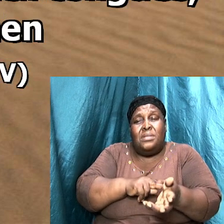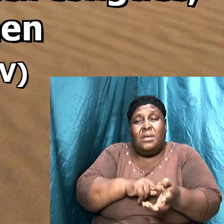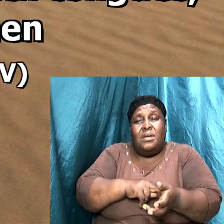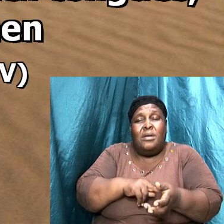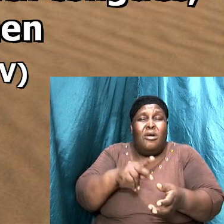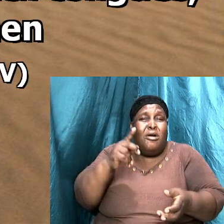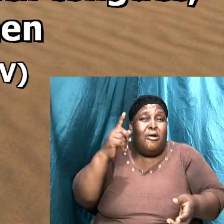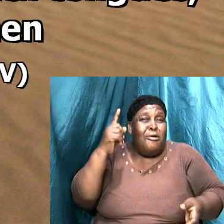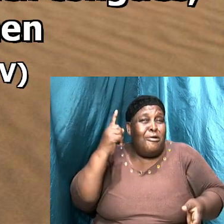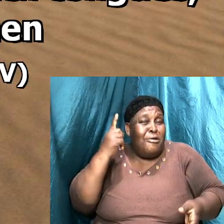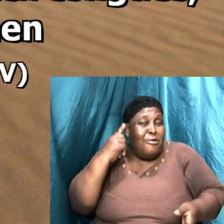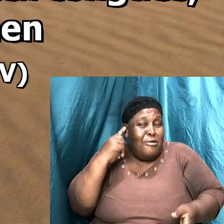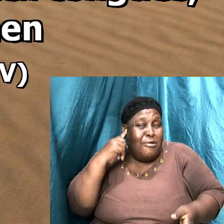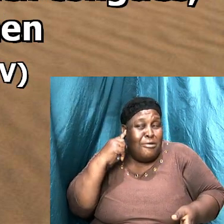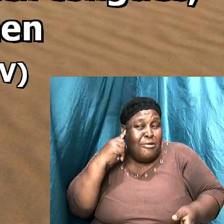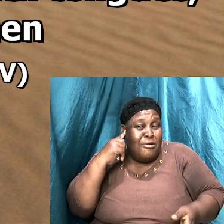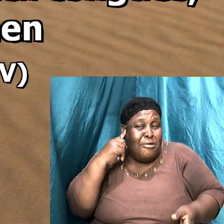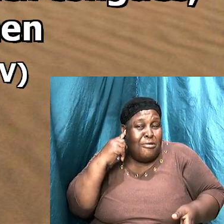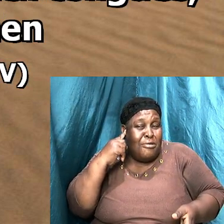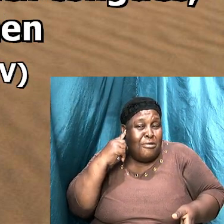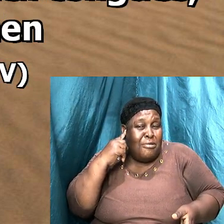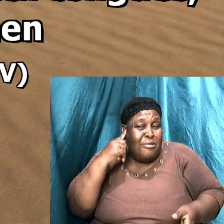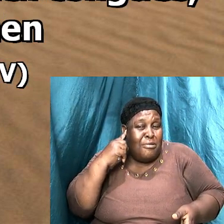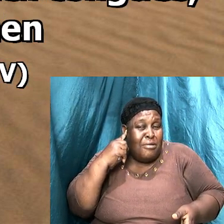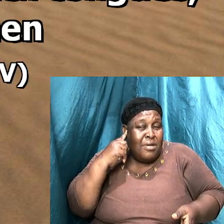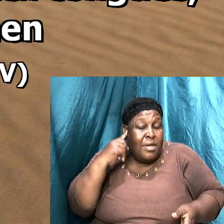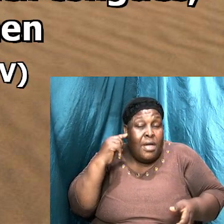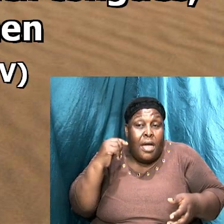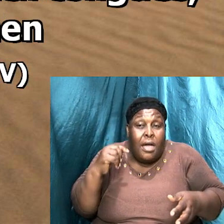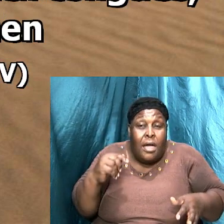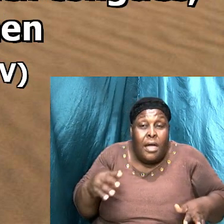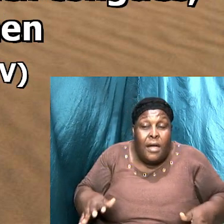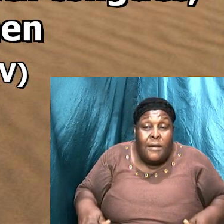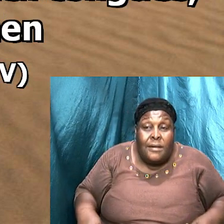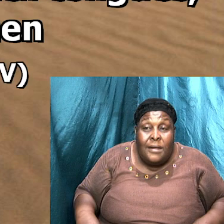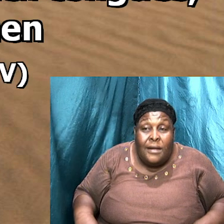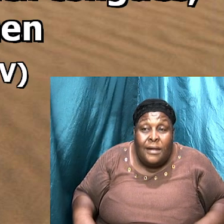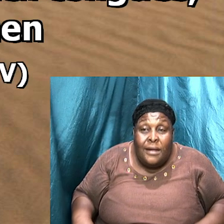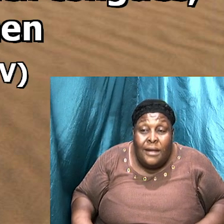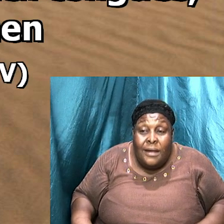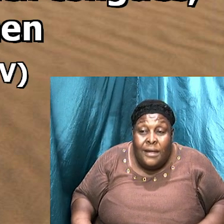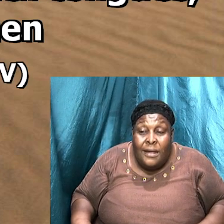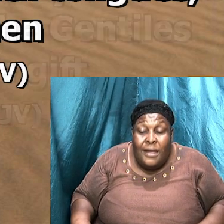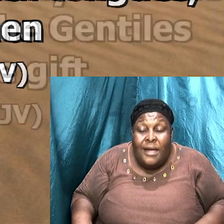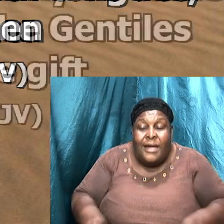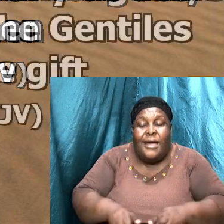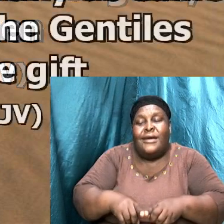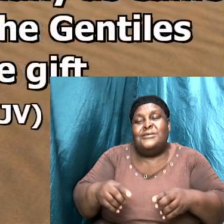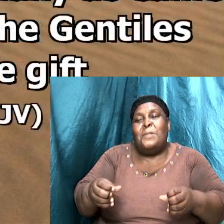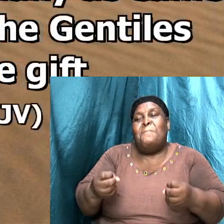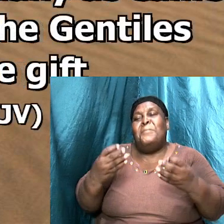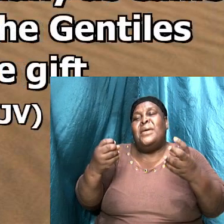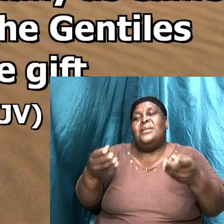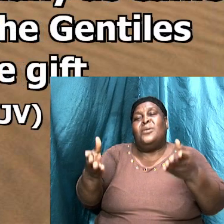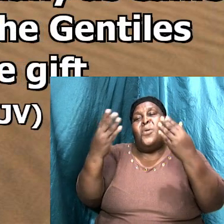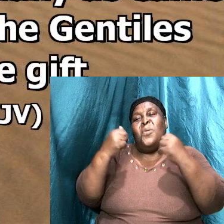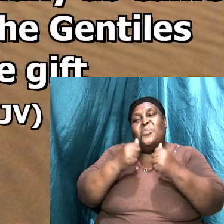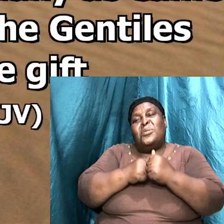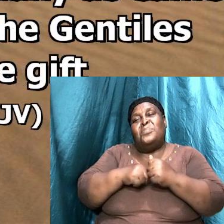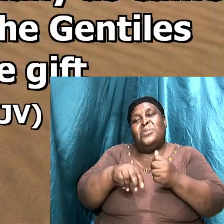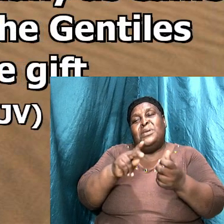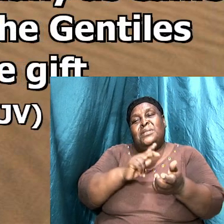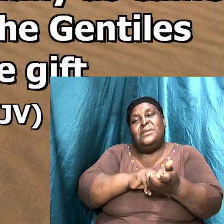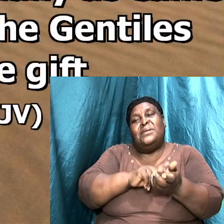heard and were astonished as many that came with him because that on the Gentiles